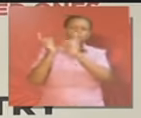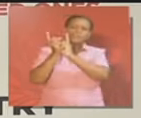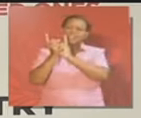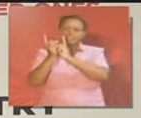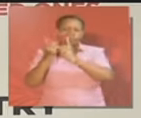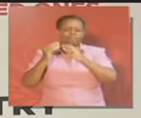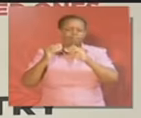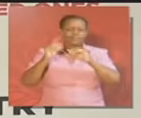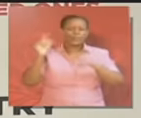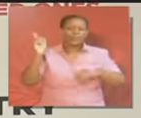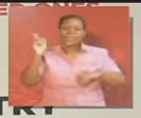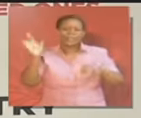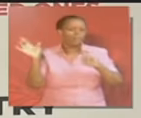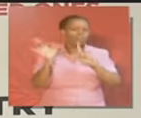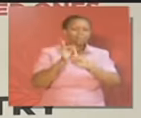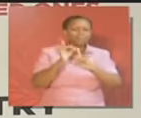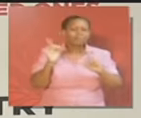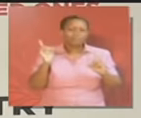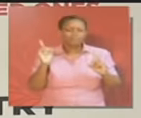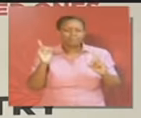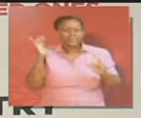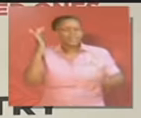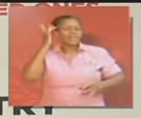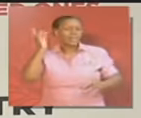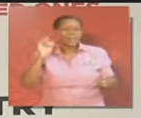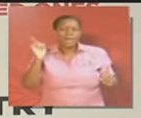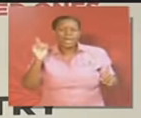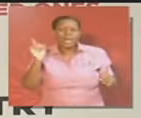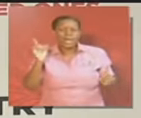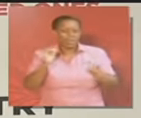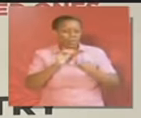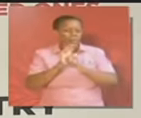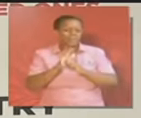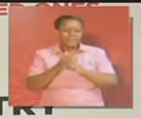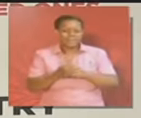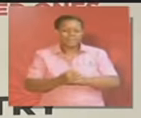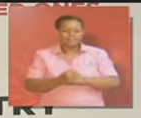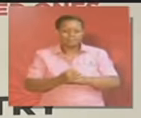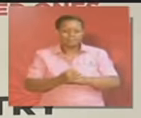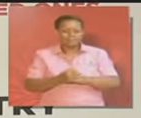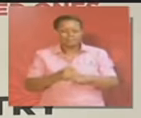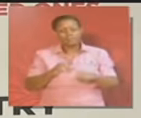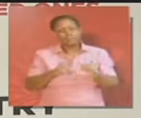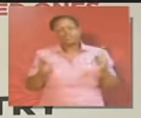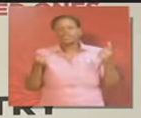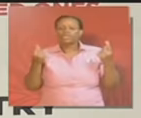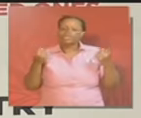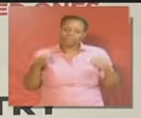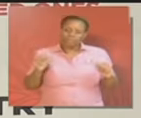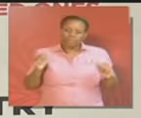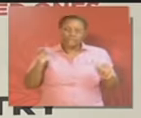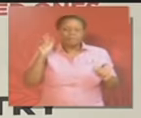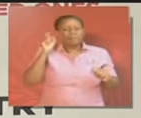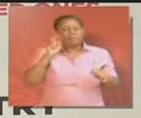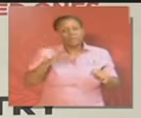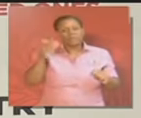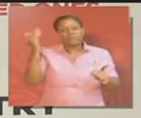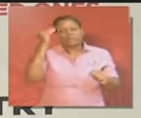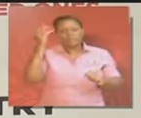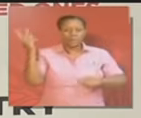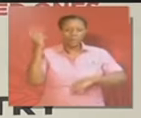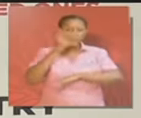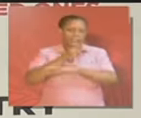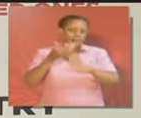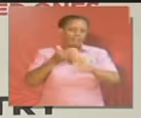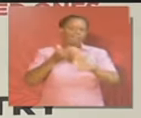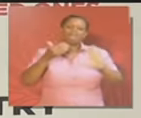any risk to people who were in contact with you prior to 2 days before your onset of symptoms. And when we ask these questions and we get into